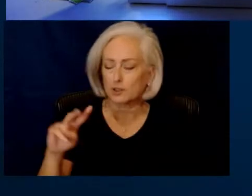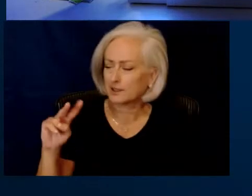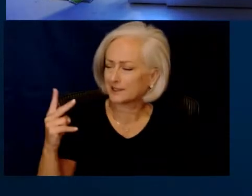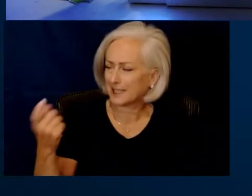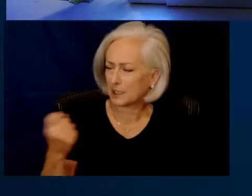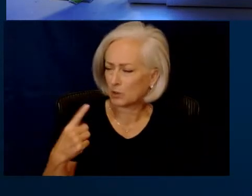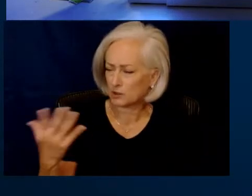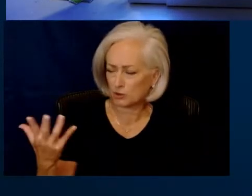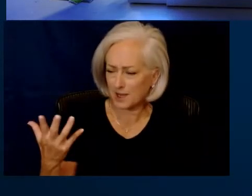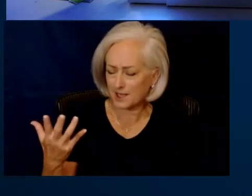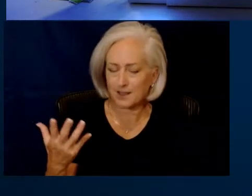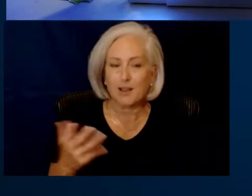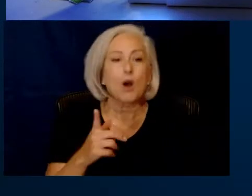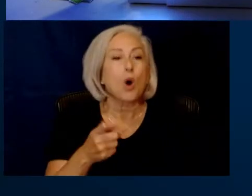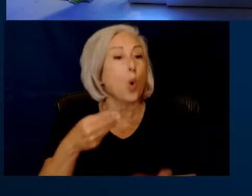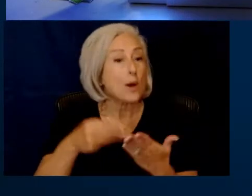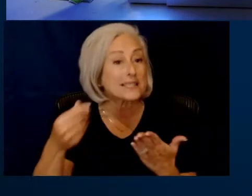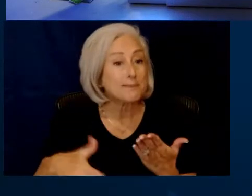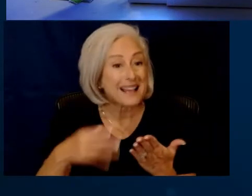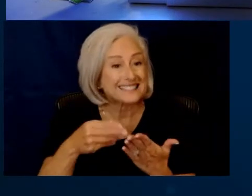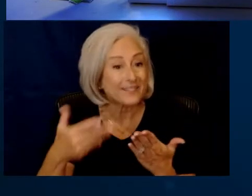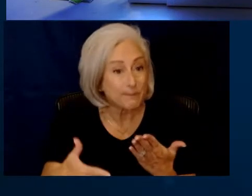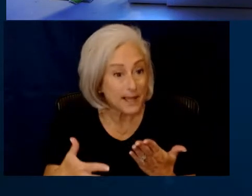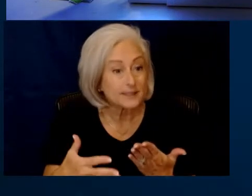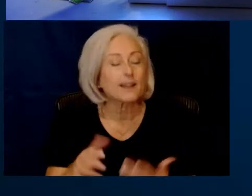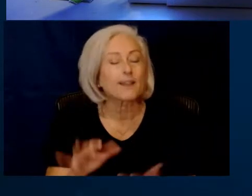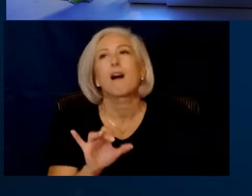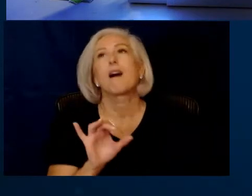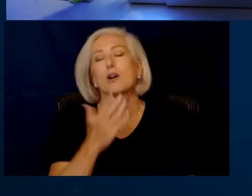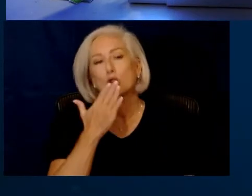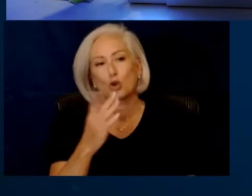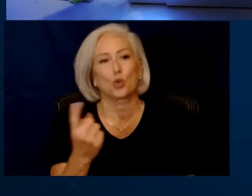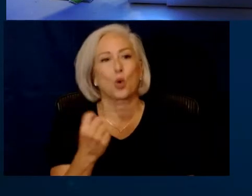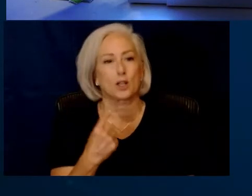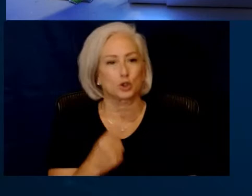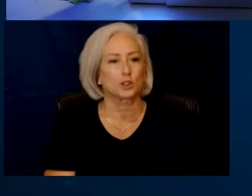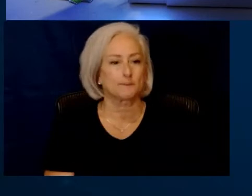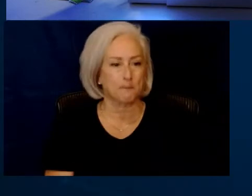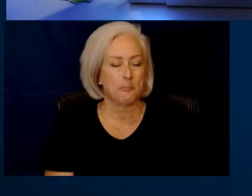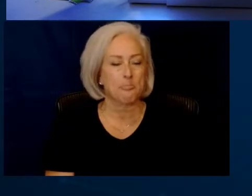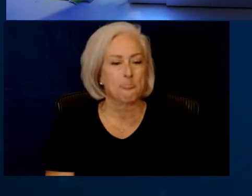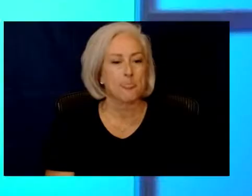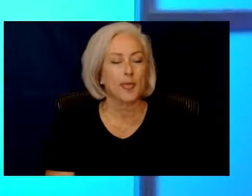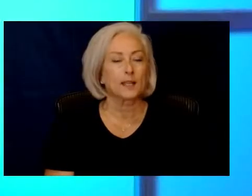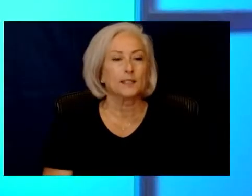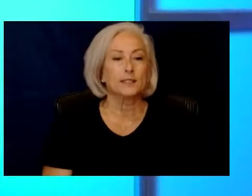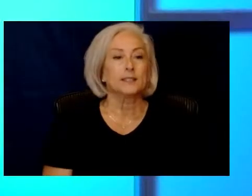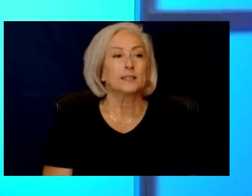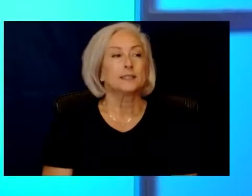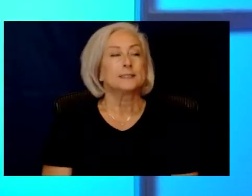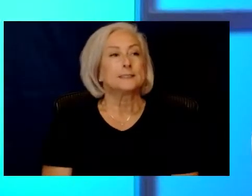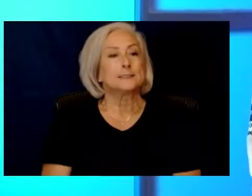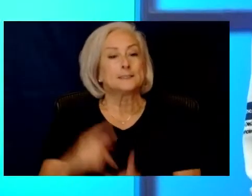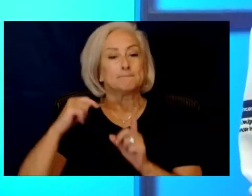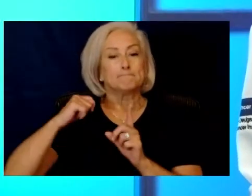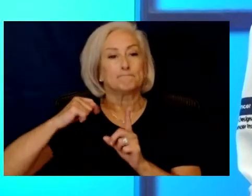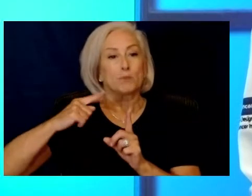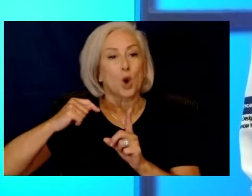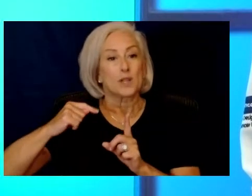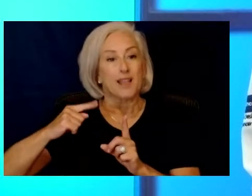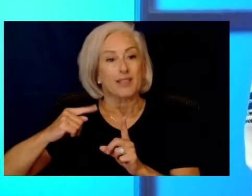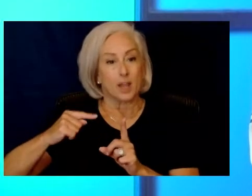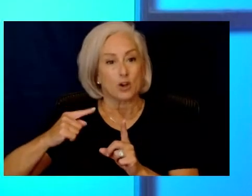was is it expensive? Is it expensive? So is it expensive? That's a very good question. proton therapy is covered